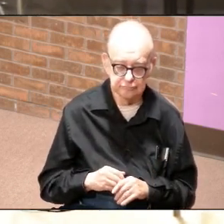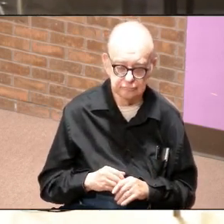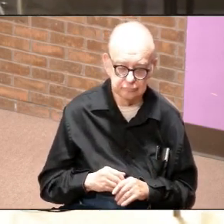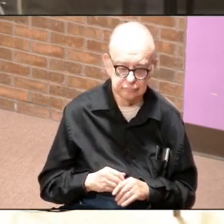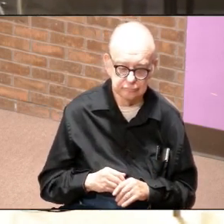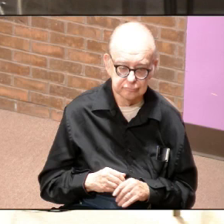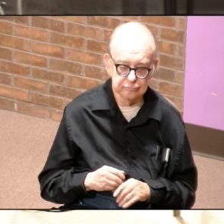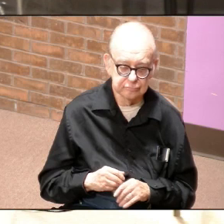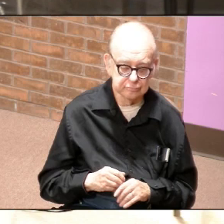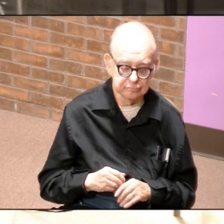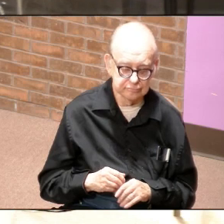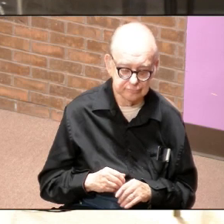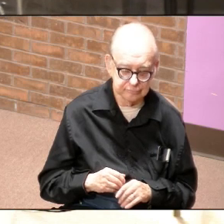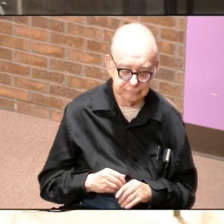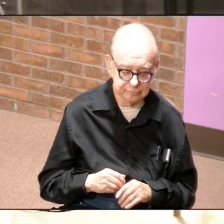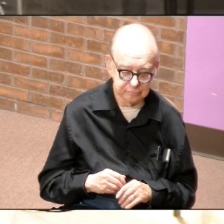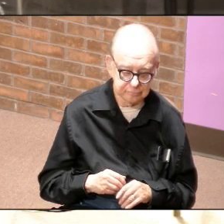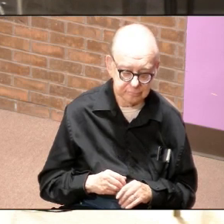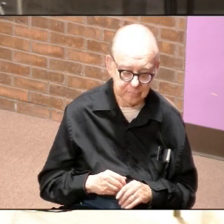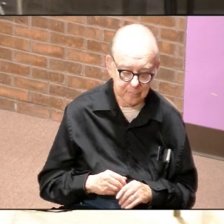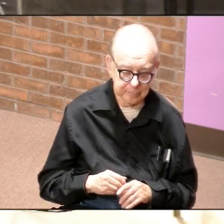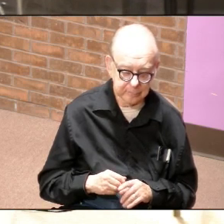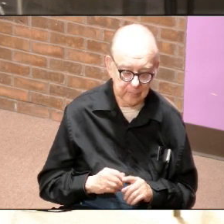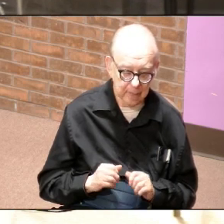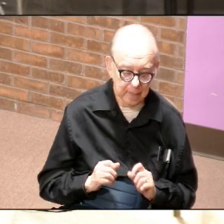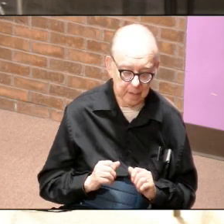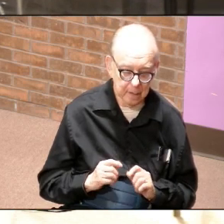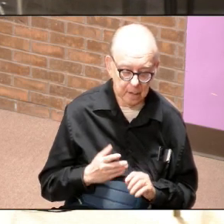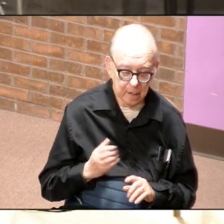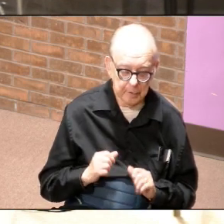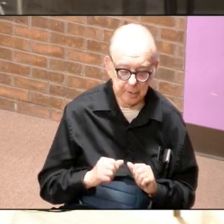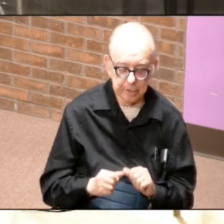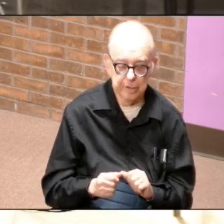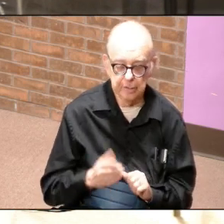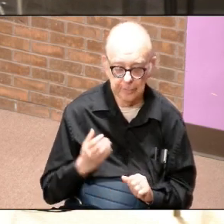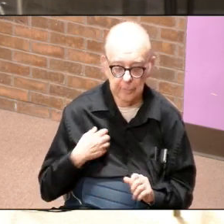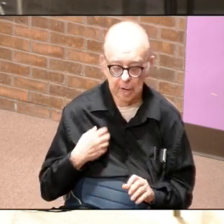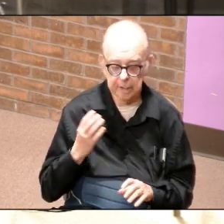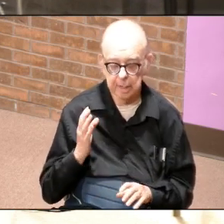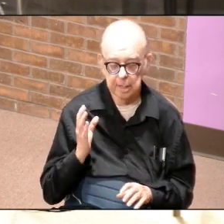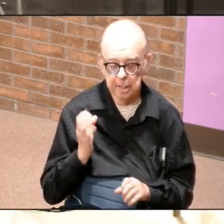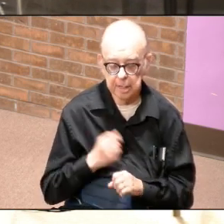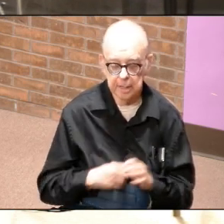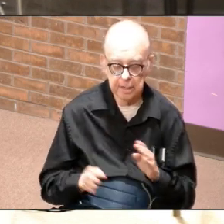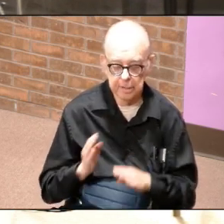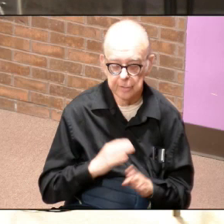I got to go on. I'm already in trouble. Man, I'm getting embarrassed.